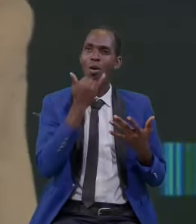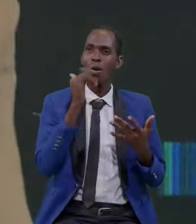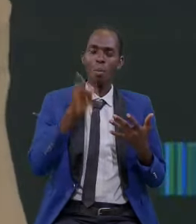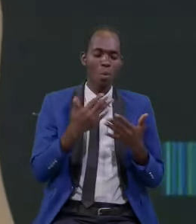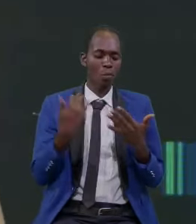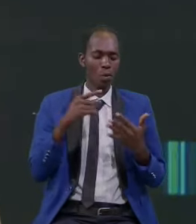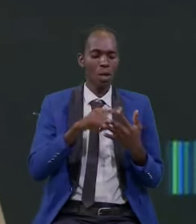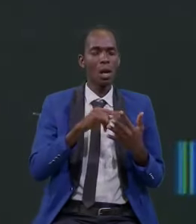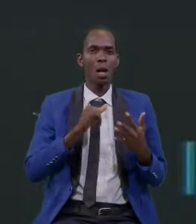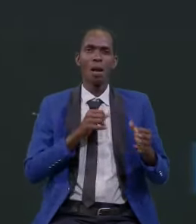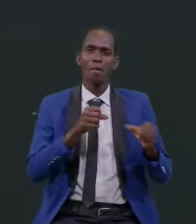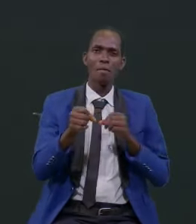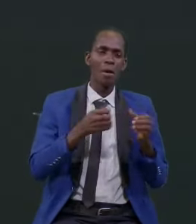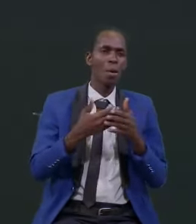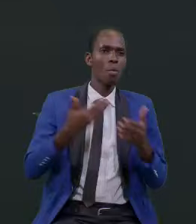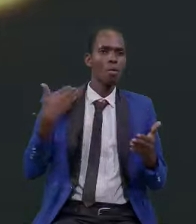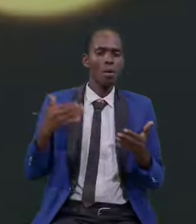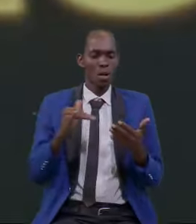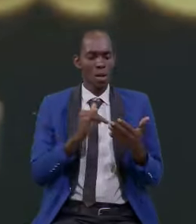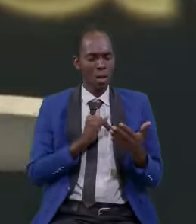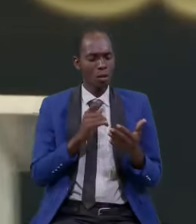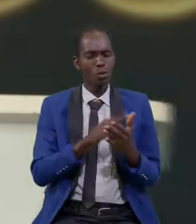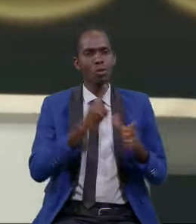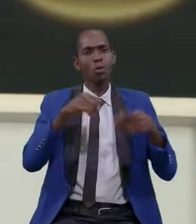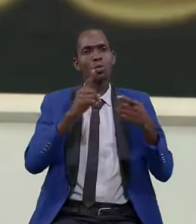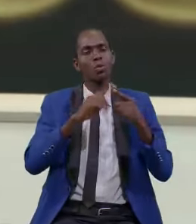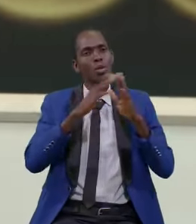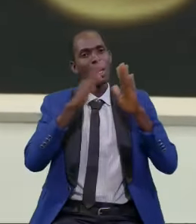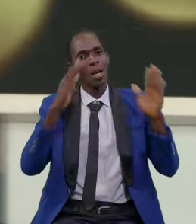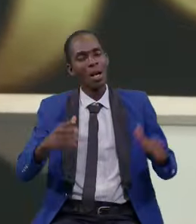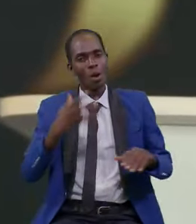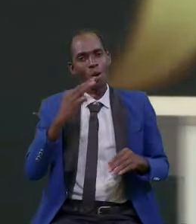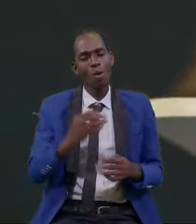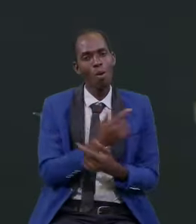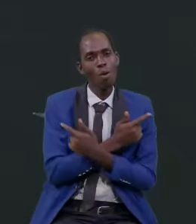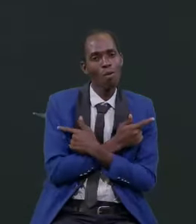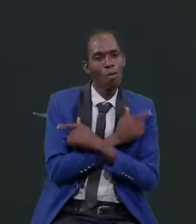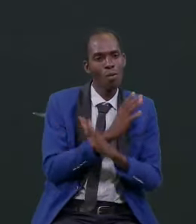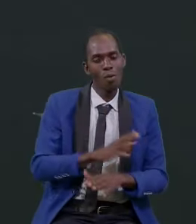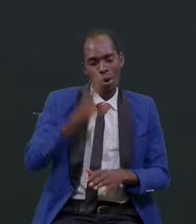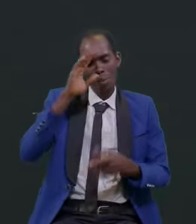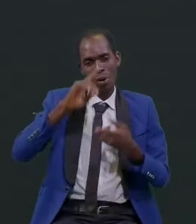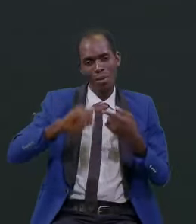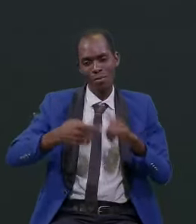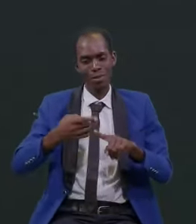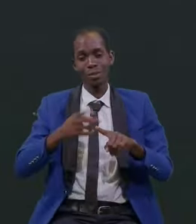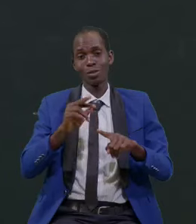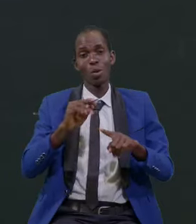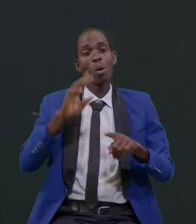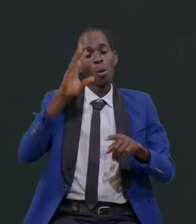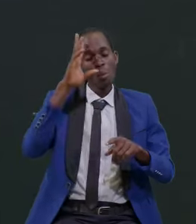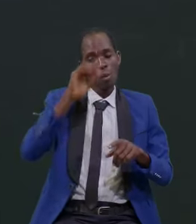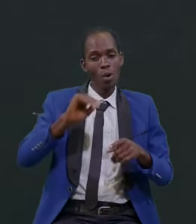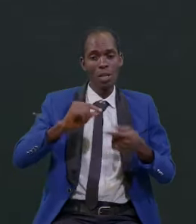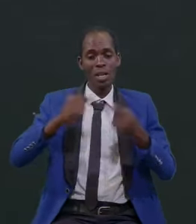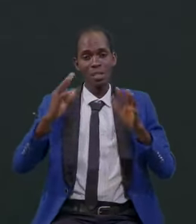how I used to go to the house of the boyfriend, boy enemy, and the girlfriend, the girl